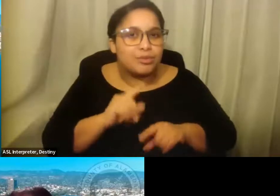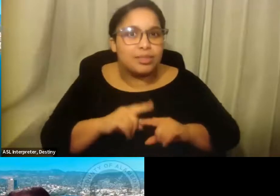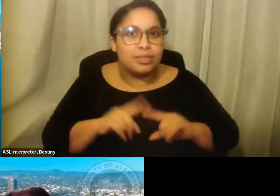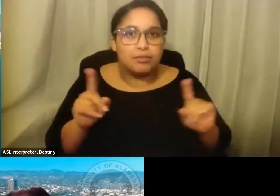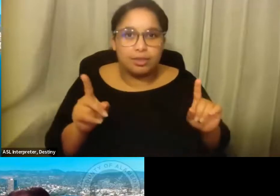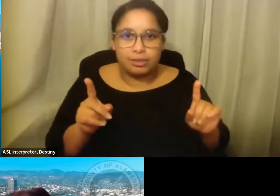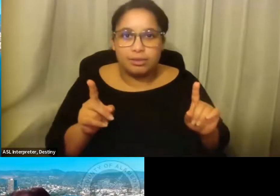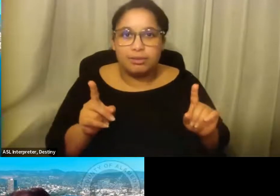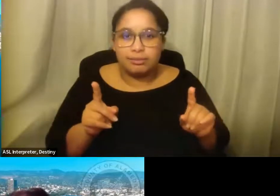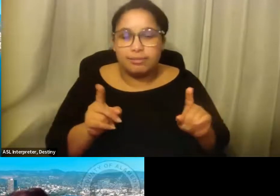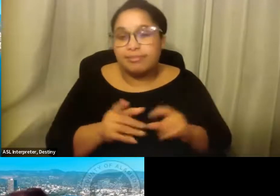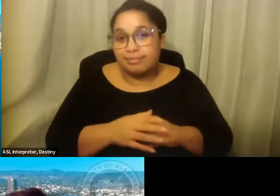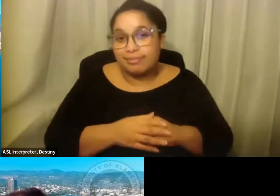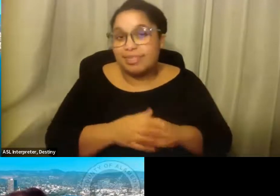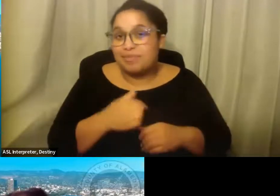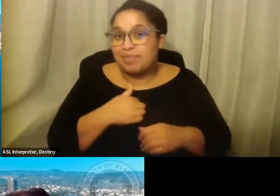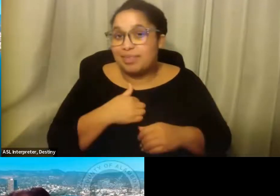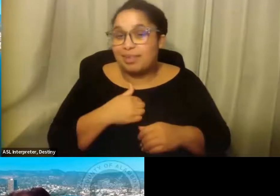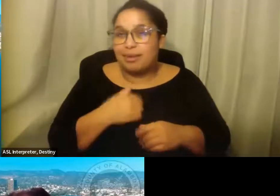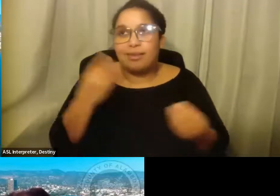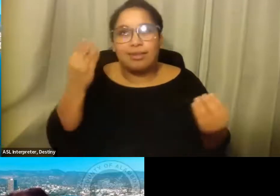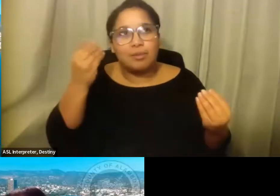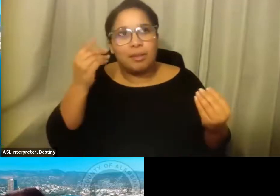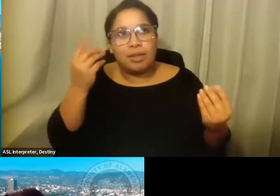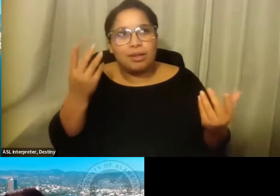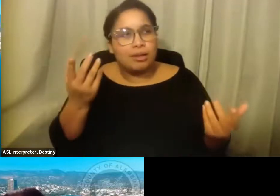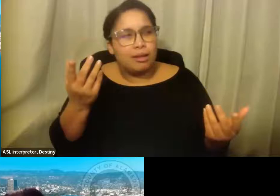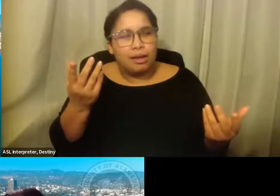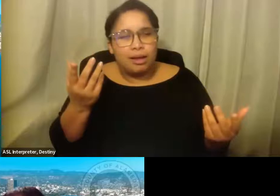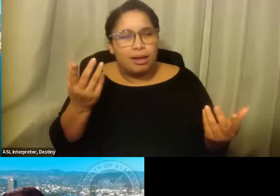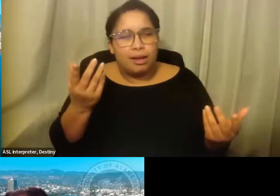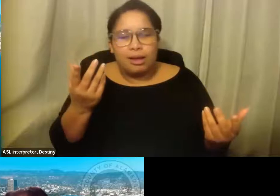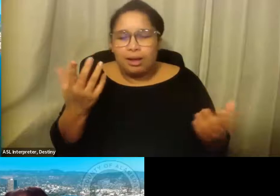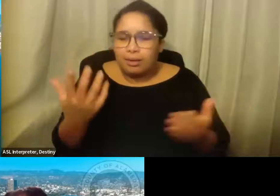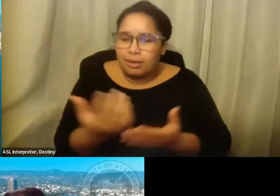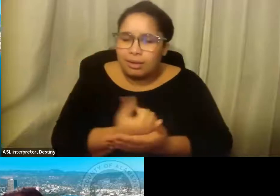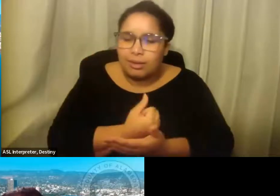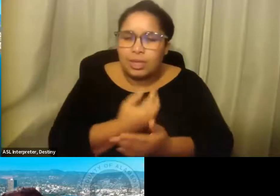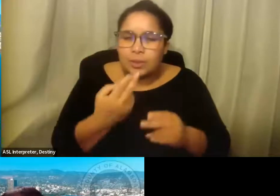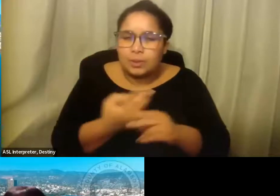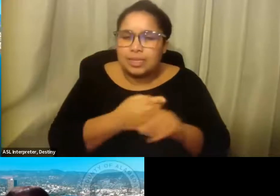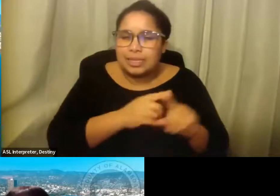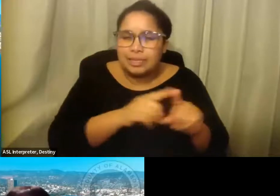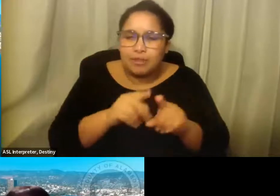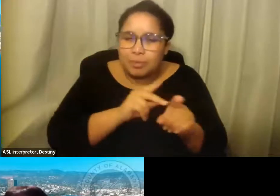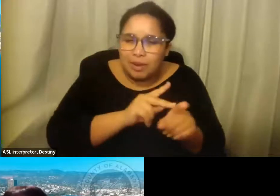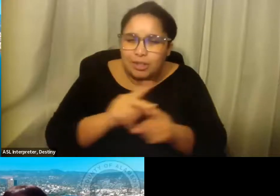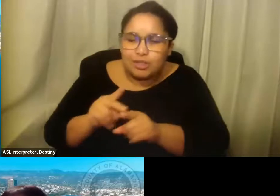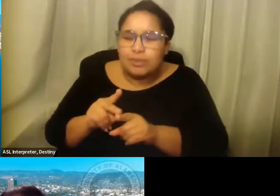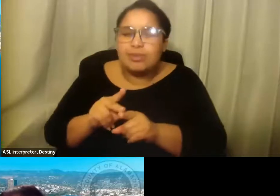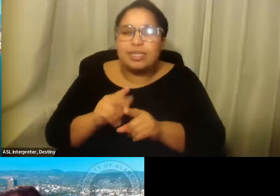experience. So I'm excited by leveraging our wonderful professionals in the dispatch center.